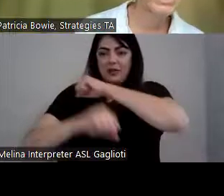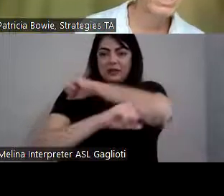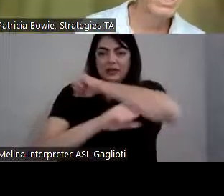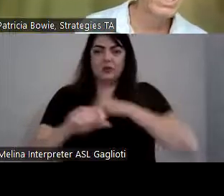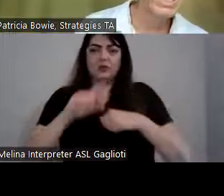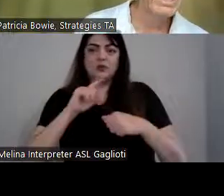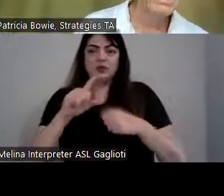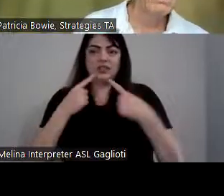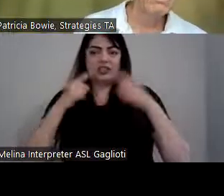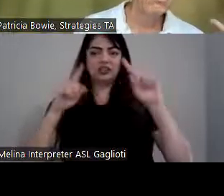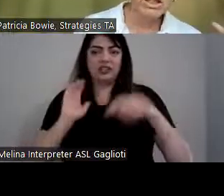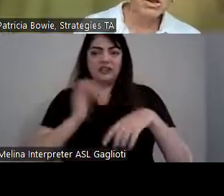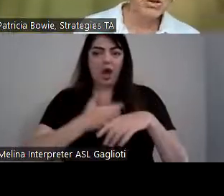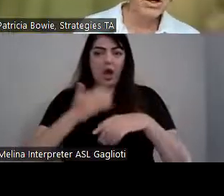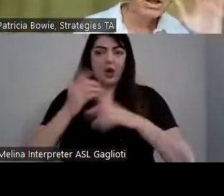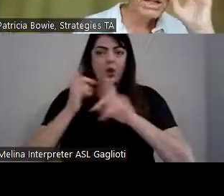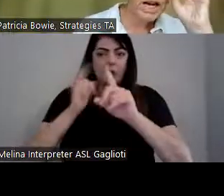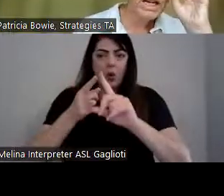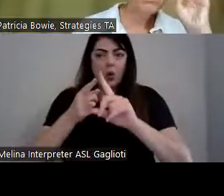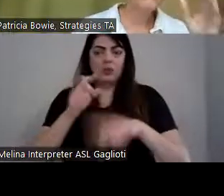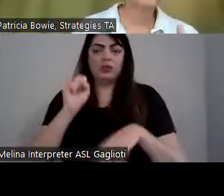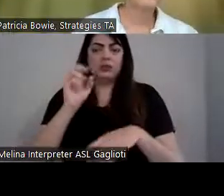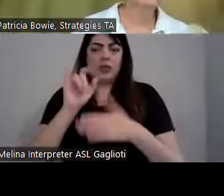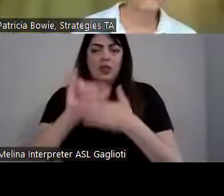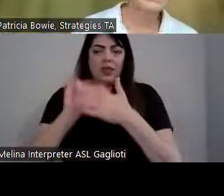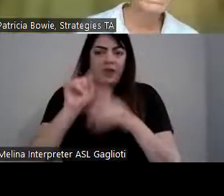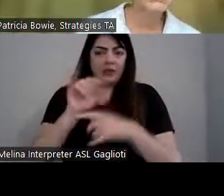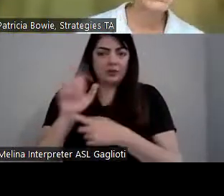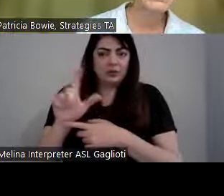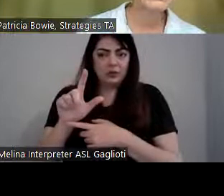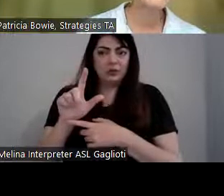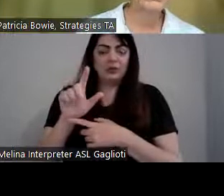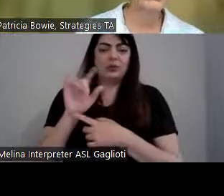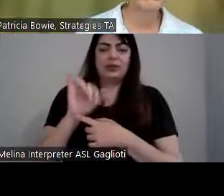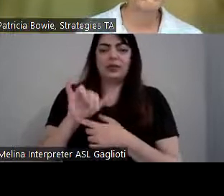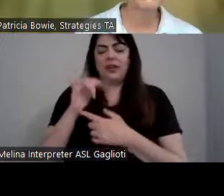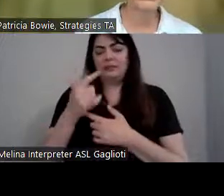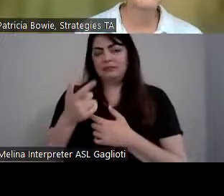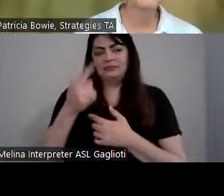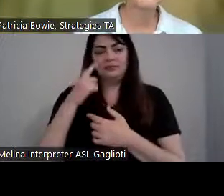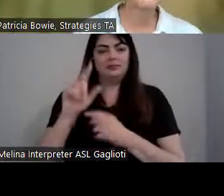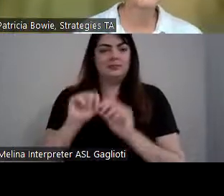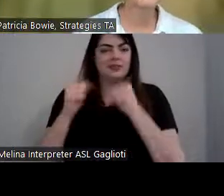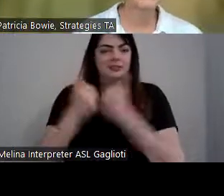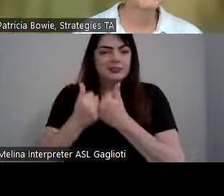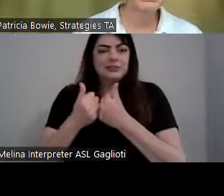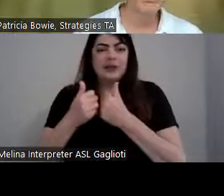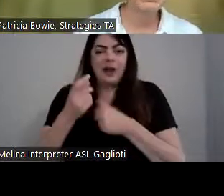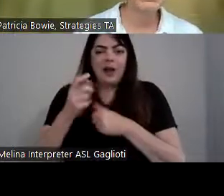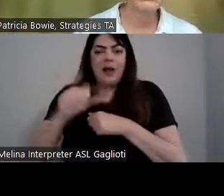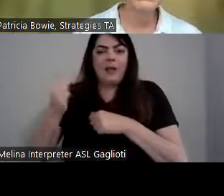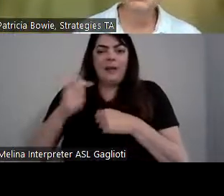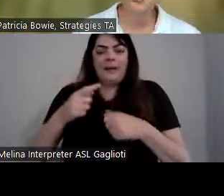So the tool, that title, 4E agencies, other public organizations,